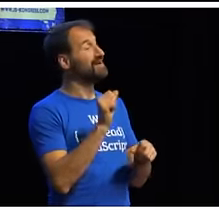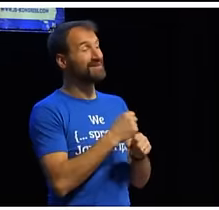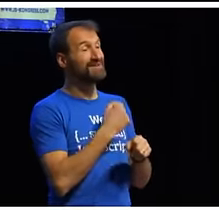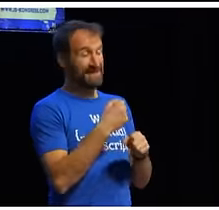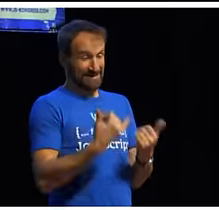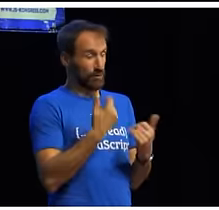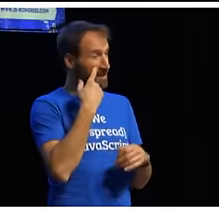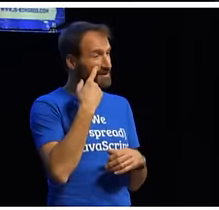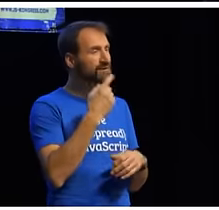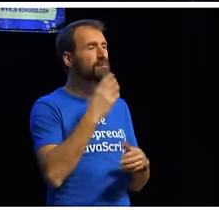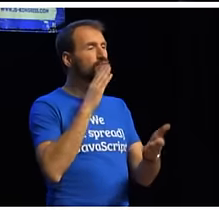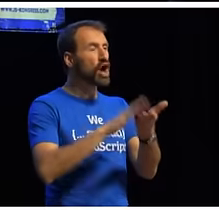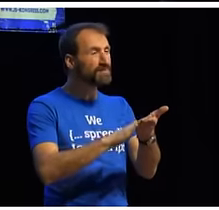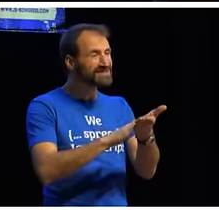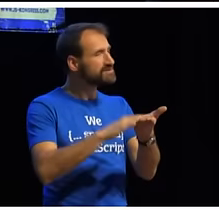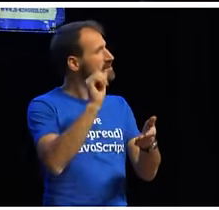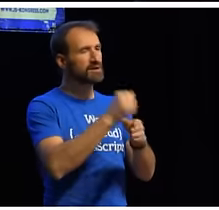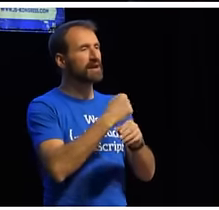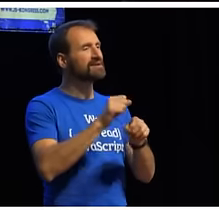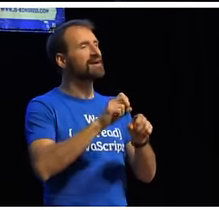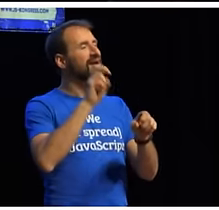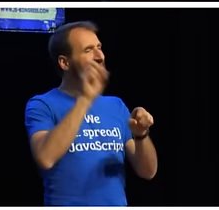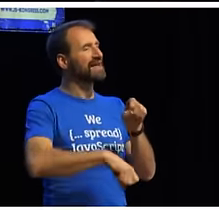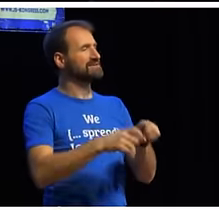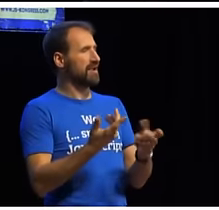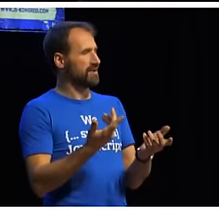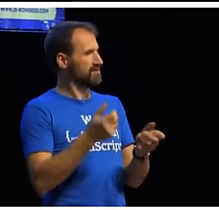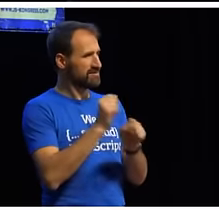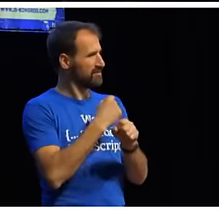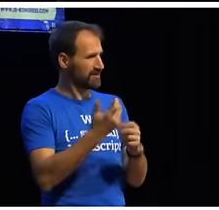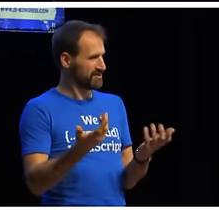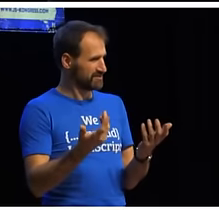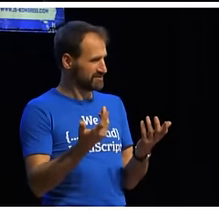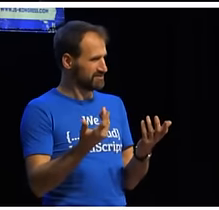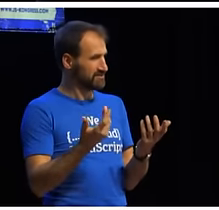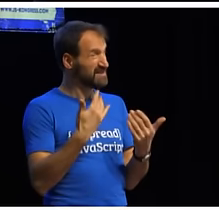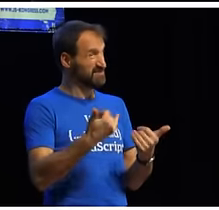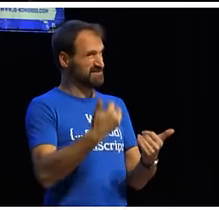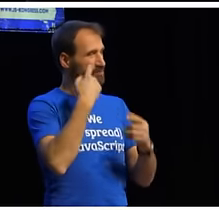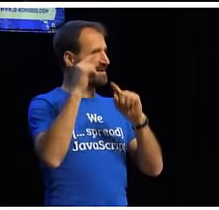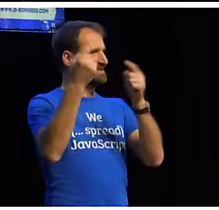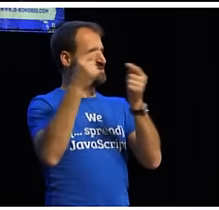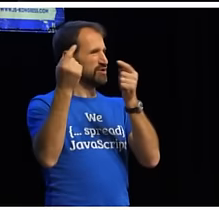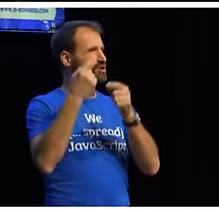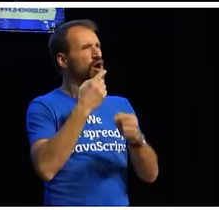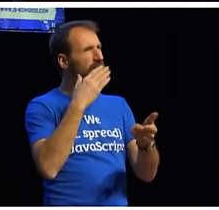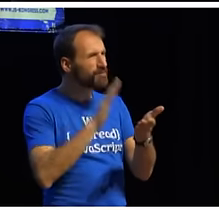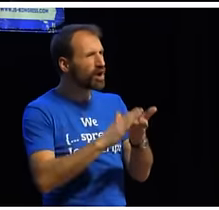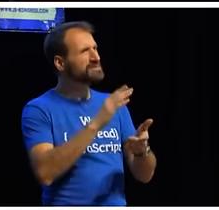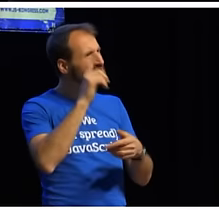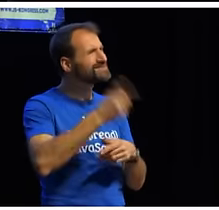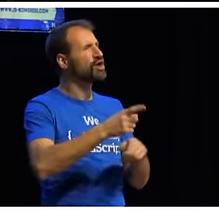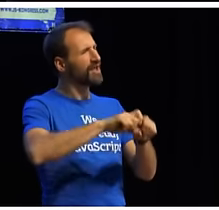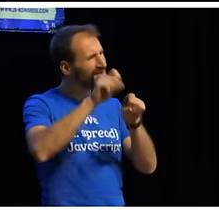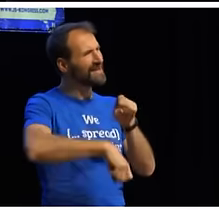moment. It's in discussion right now that promises are cancelable. But at the moment, you are not able to